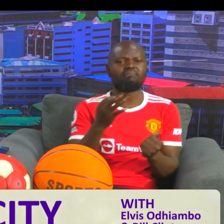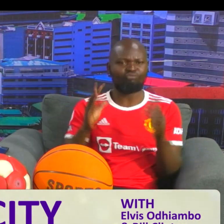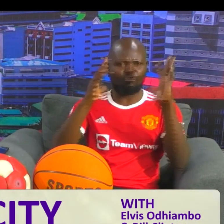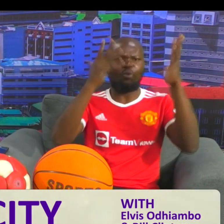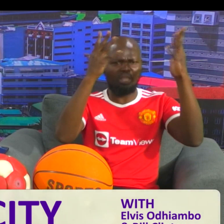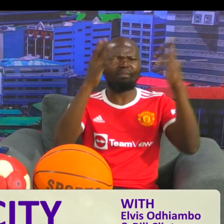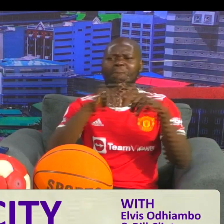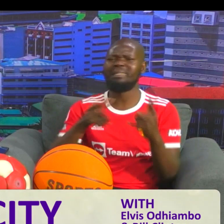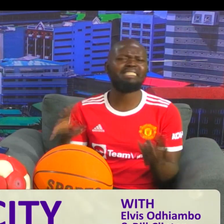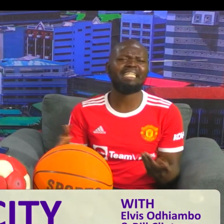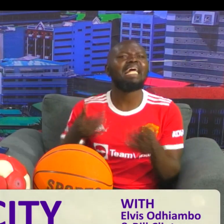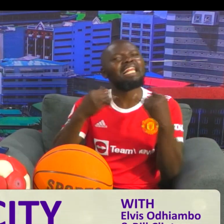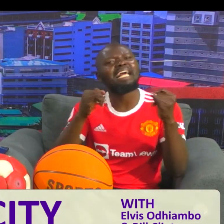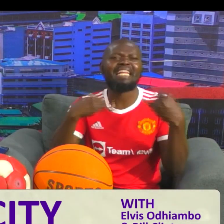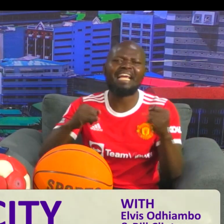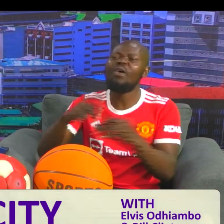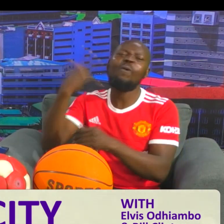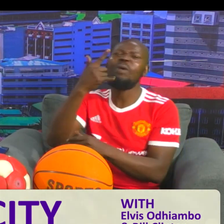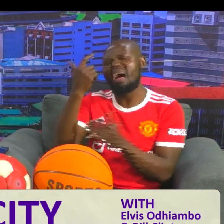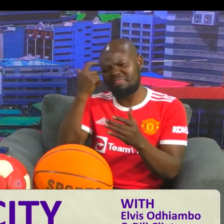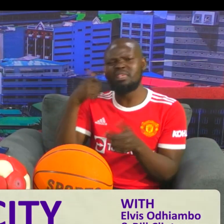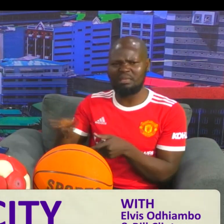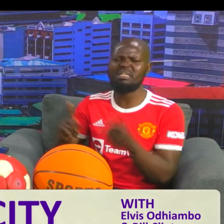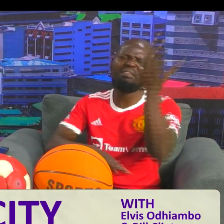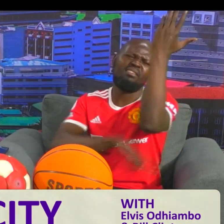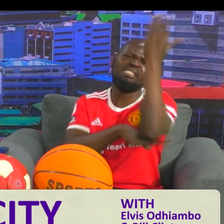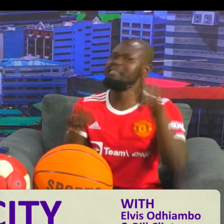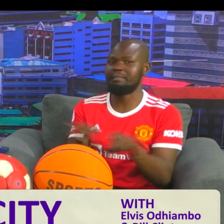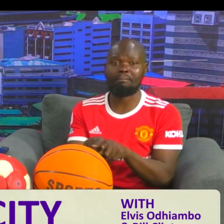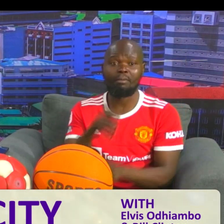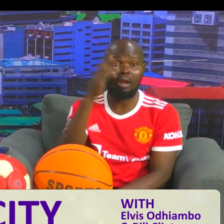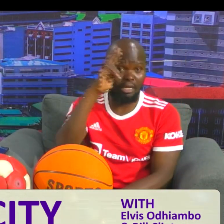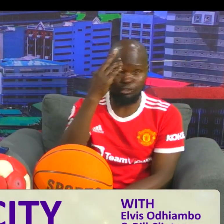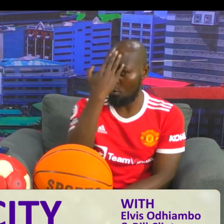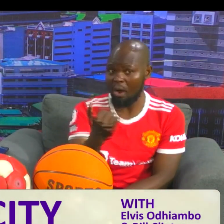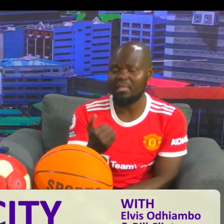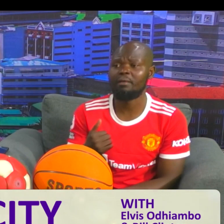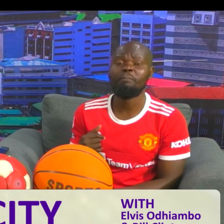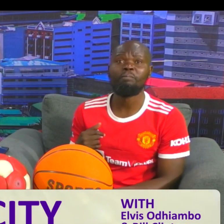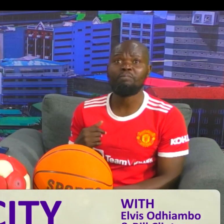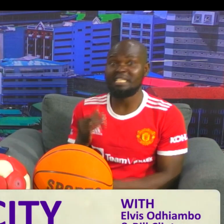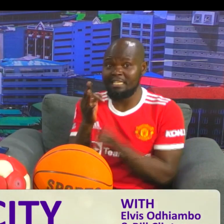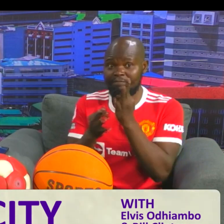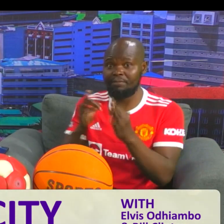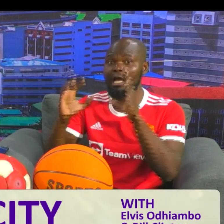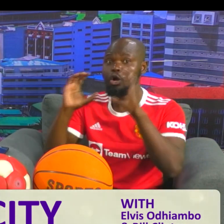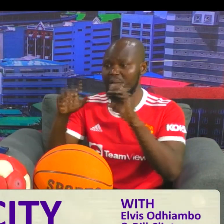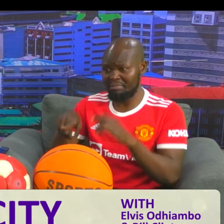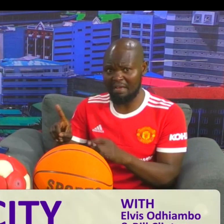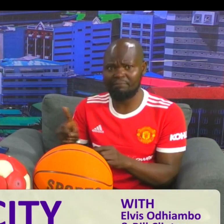you see in the KPL, they're always number 12 below on the bottom, and I think that's the